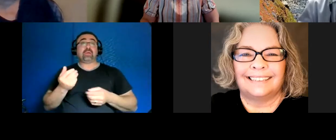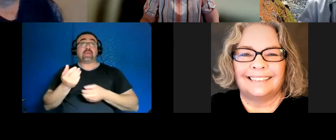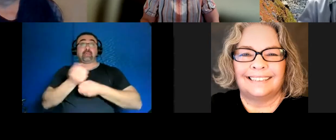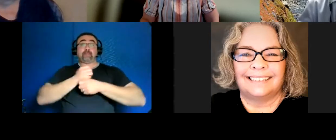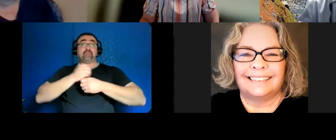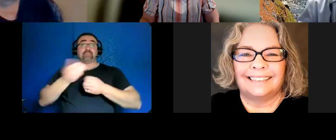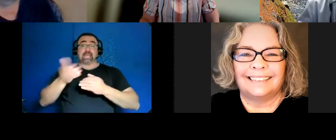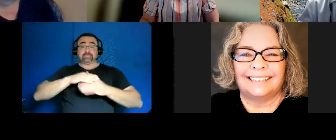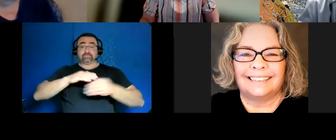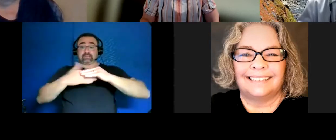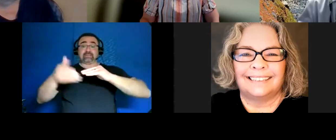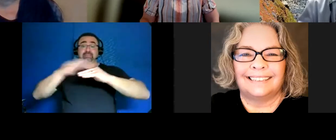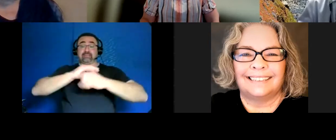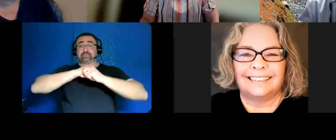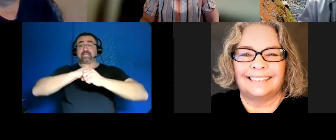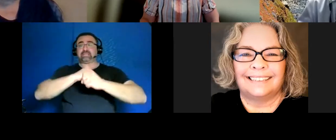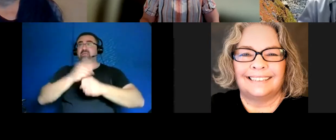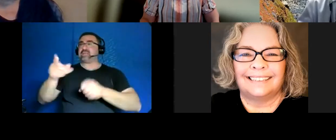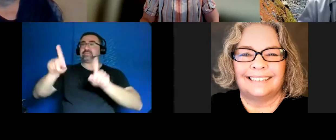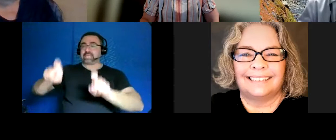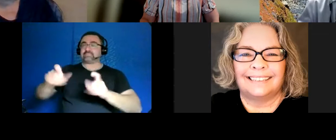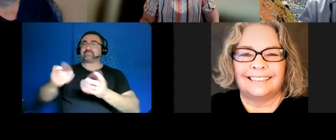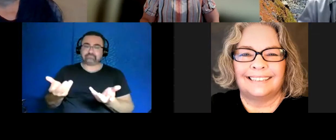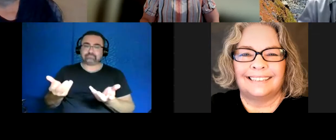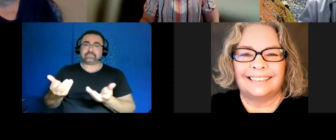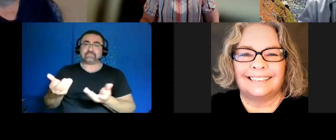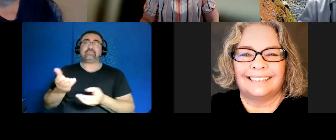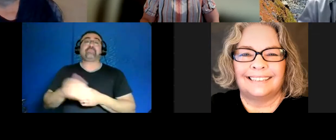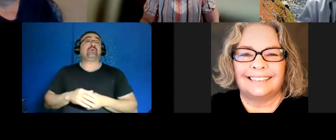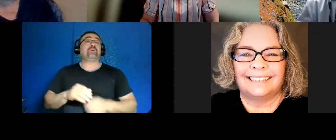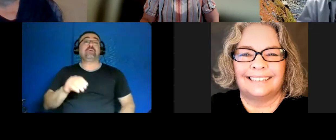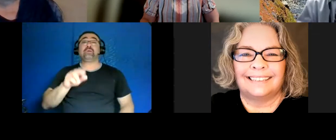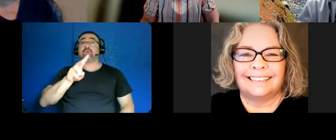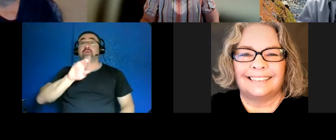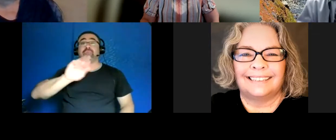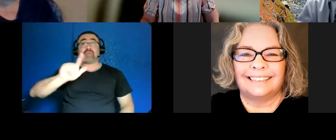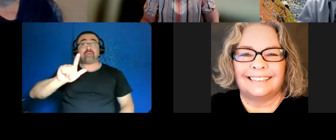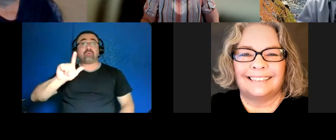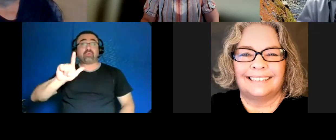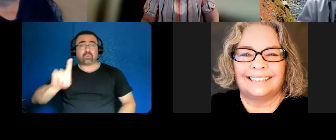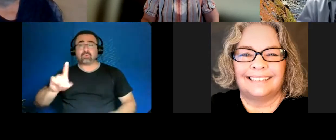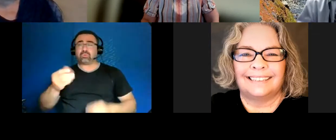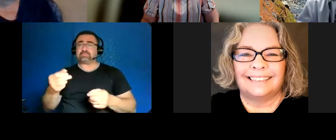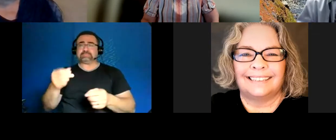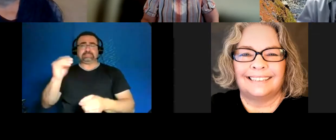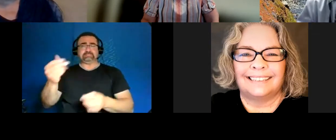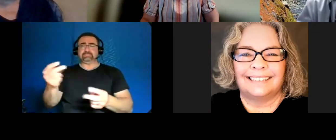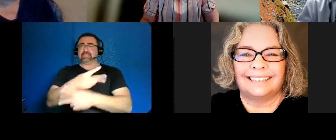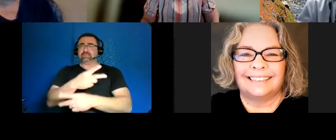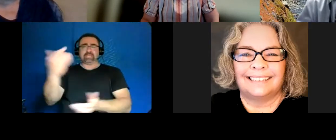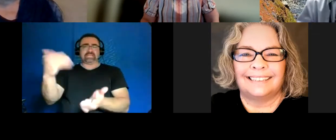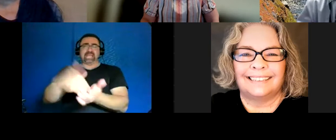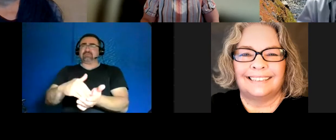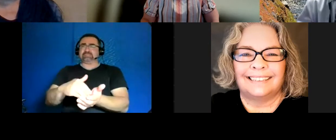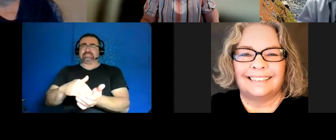those. So since the viral load of the Delta variant is reported to be 1,000 times more than other variants,